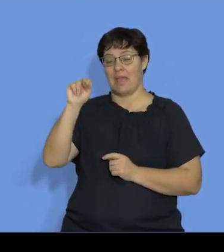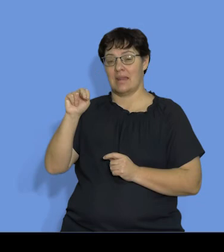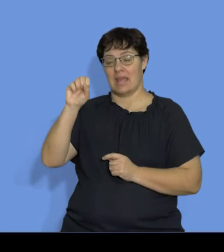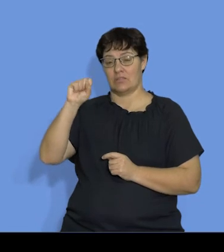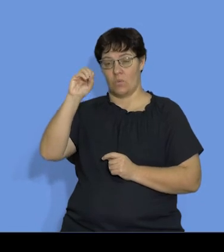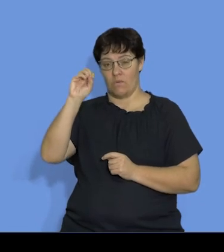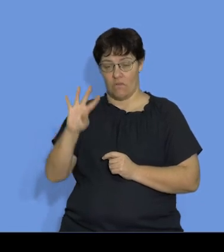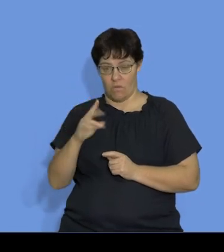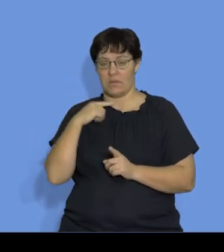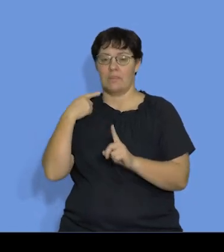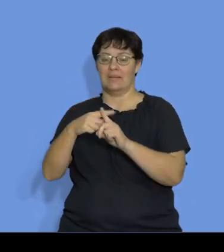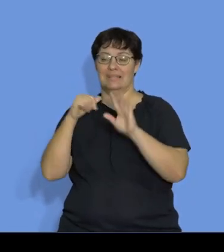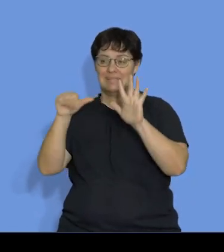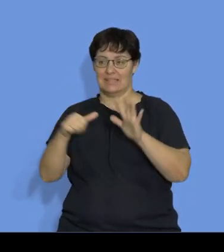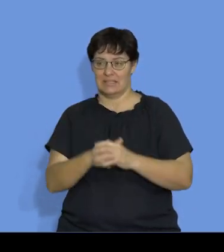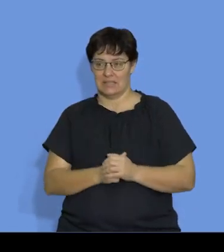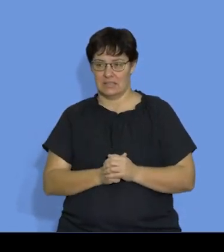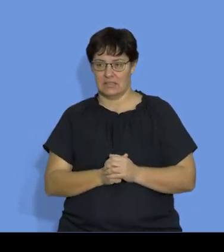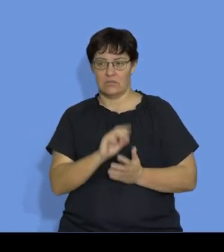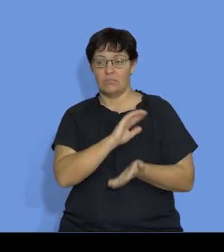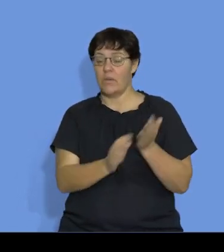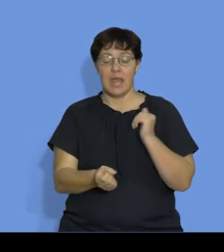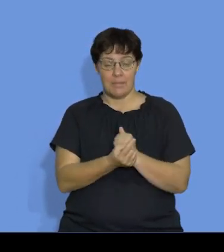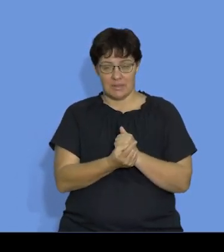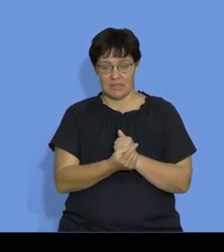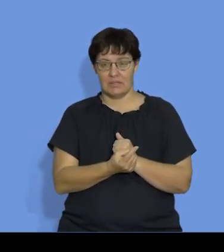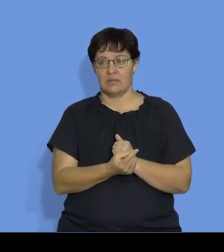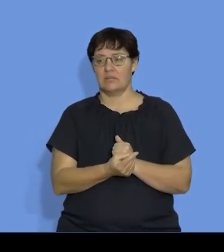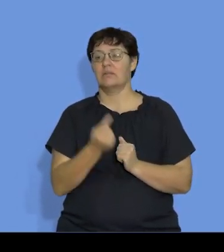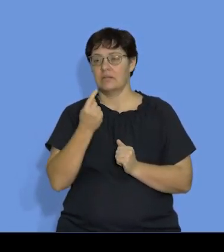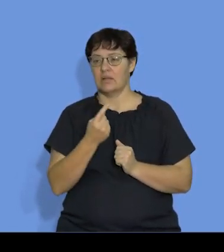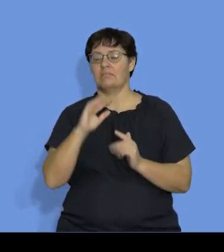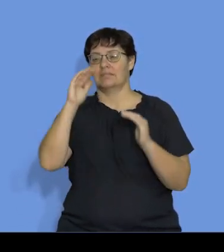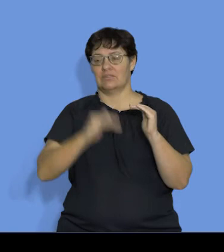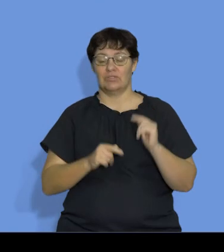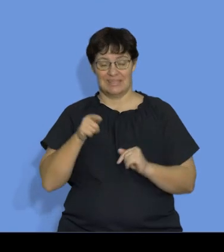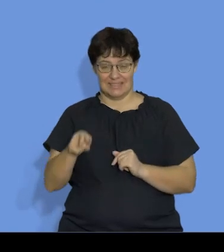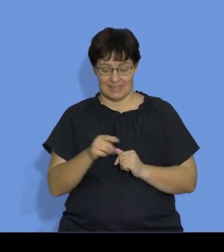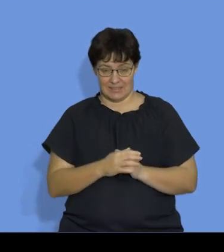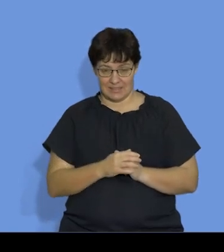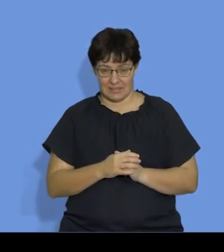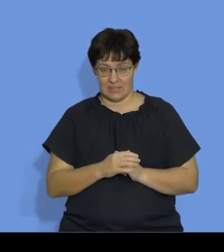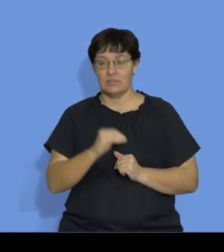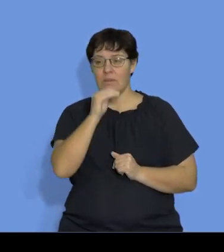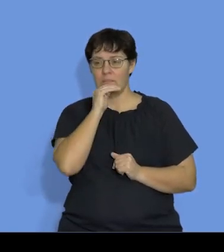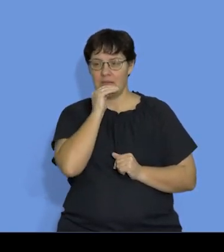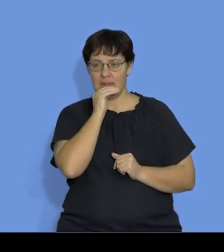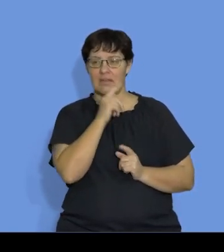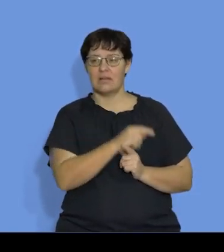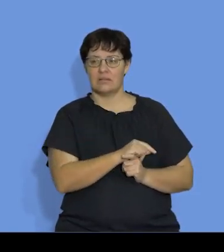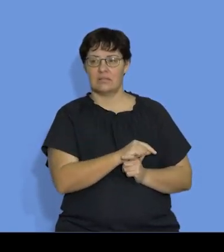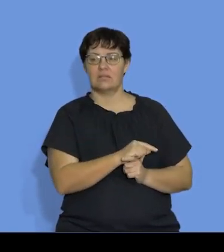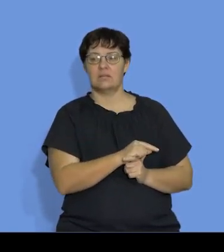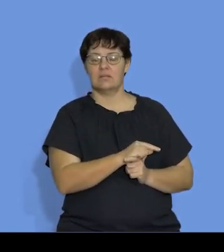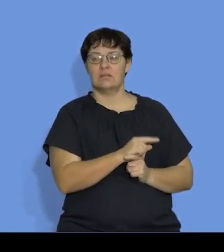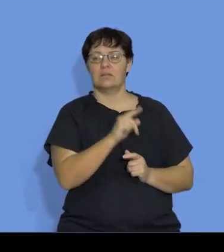plus 6. What has happened here? The oxidation number has decreased. So manganese is actually reduced. So